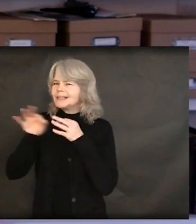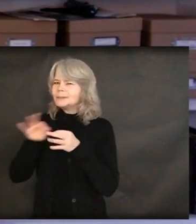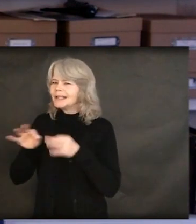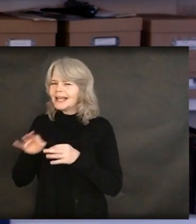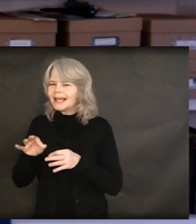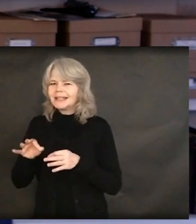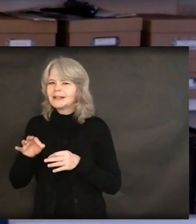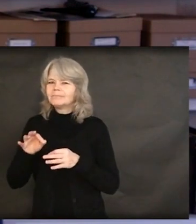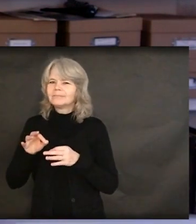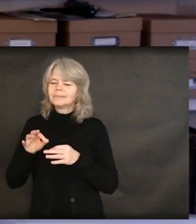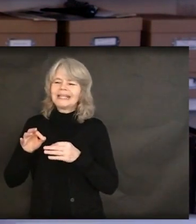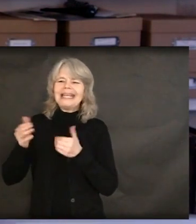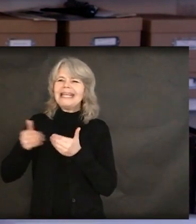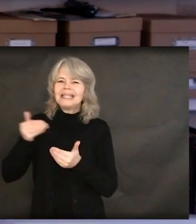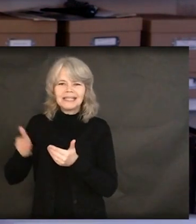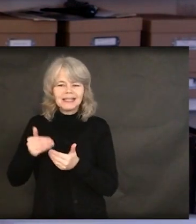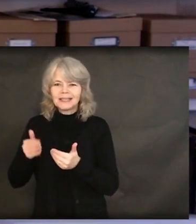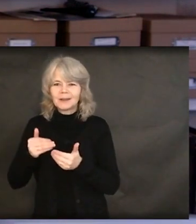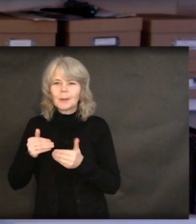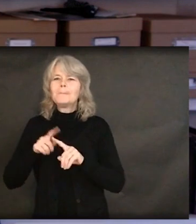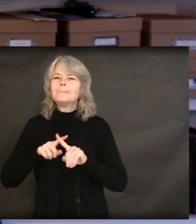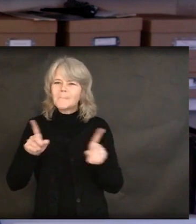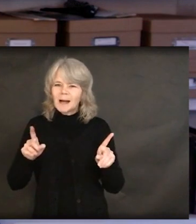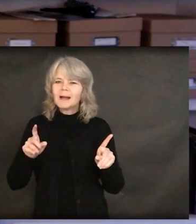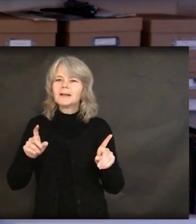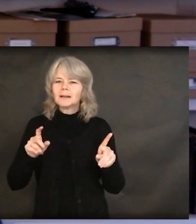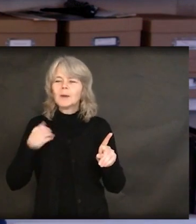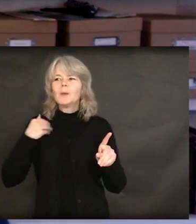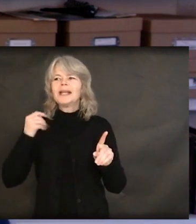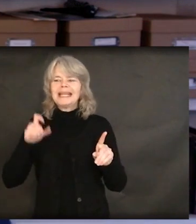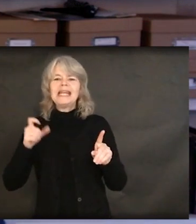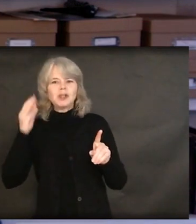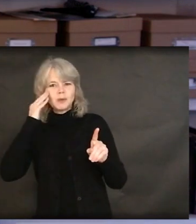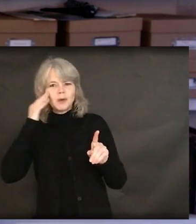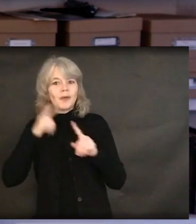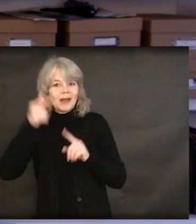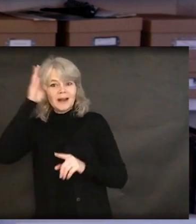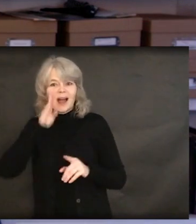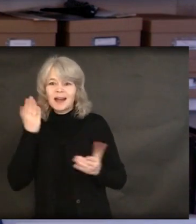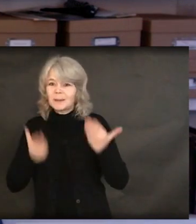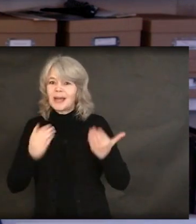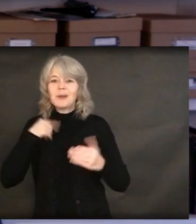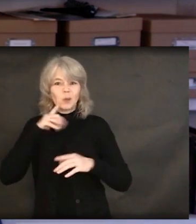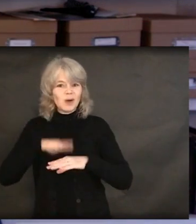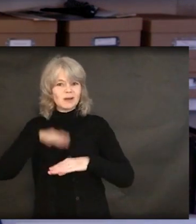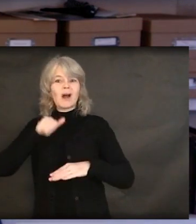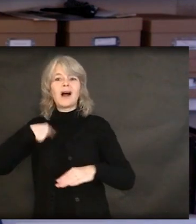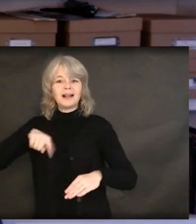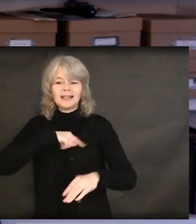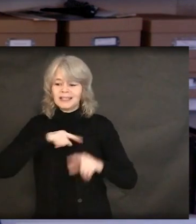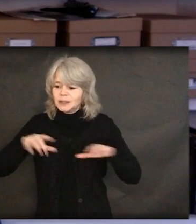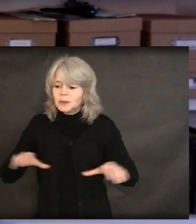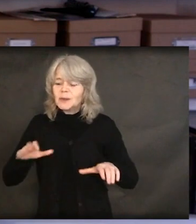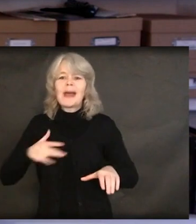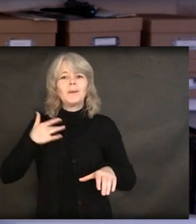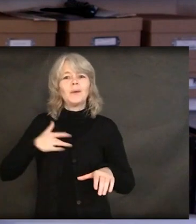But we have to take seriously that God may call us to do something seemingly unbelievable or impossible.